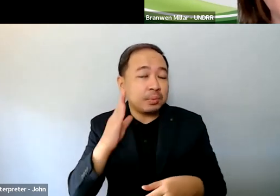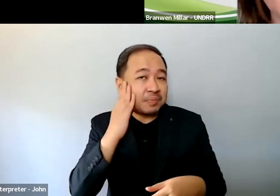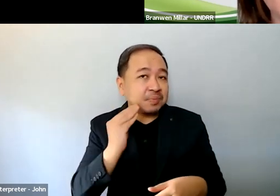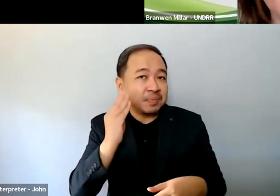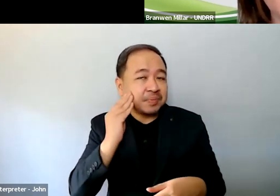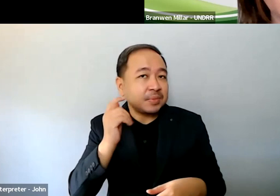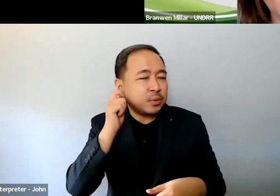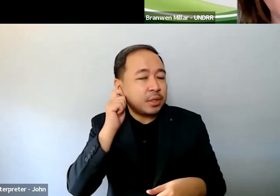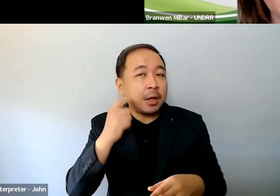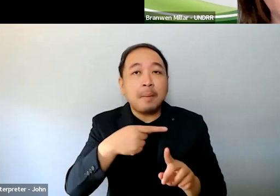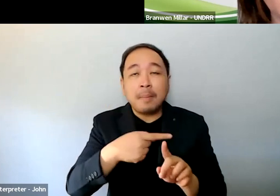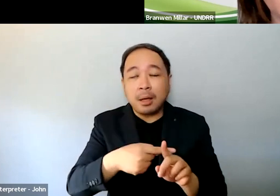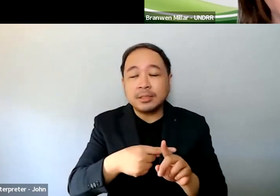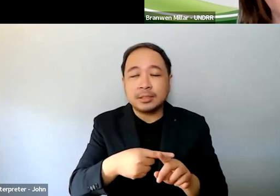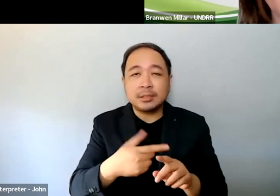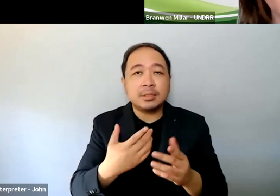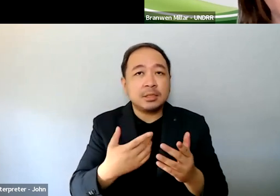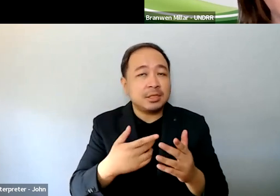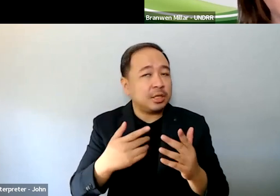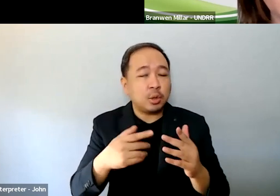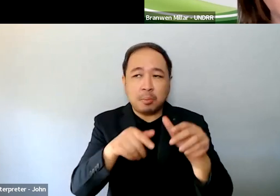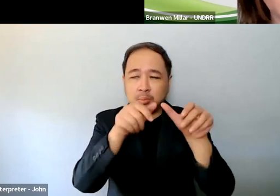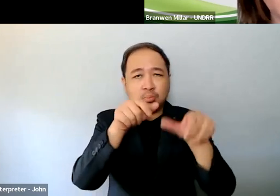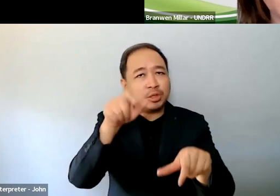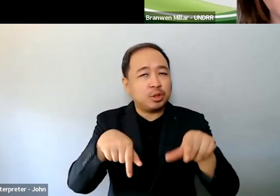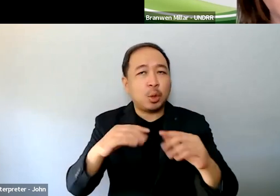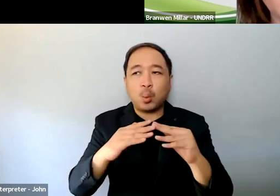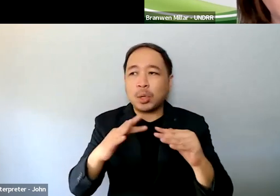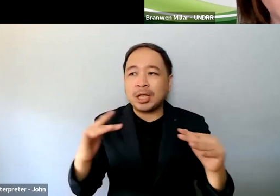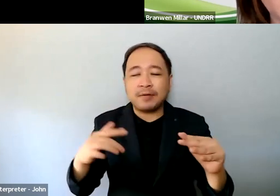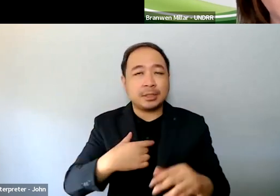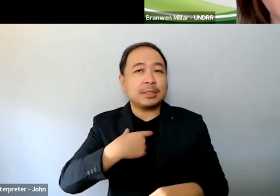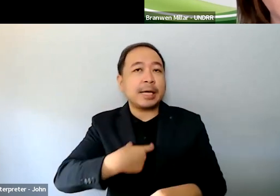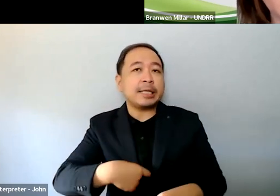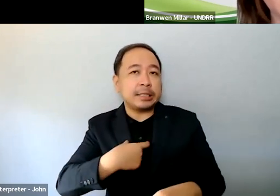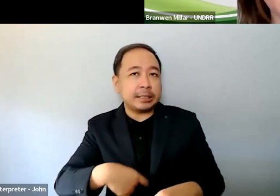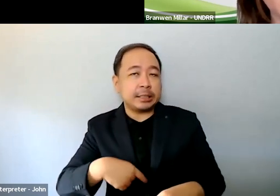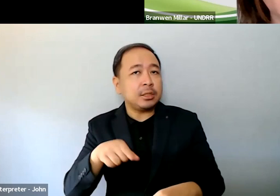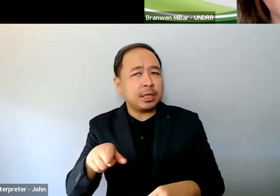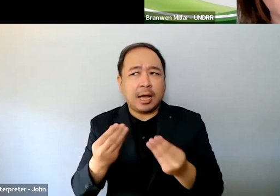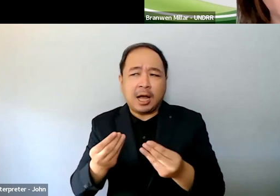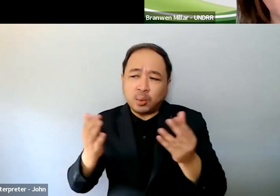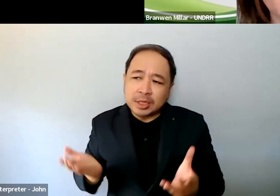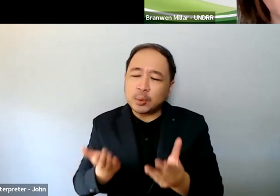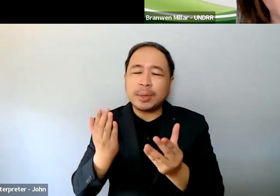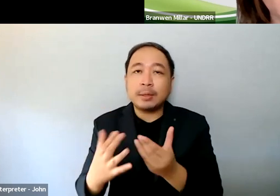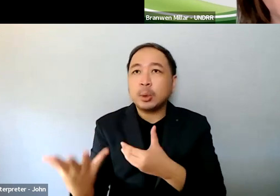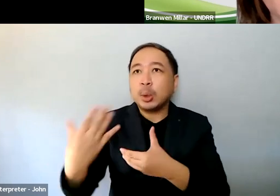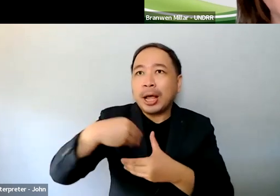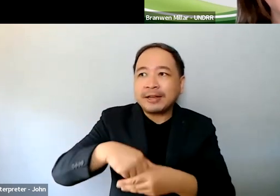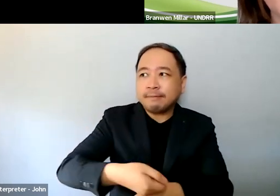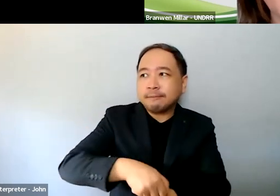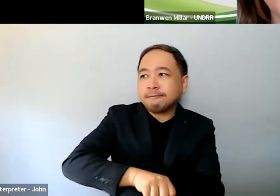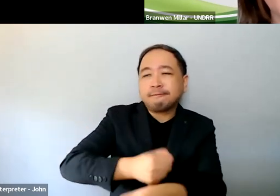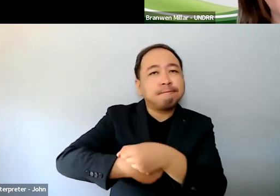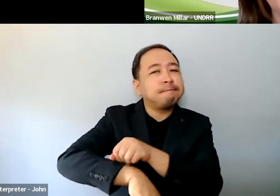diverse gender identities, and to ensure that they are active participants and leaders in environmental action at all levels,